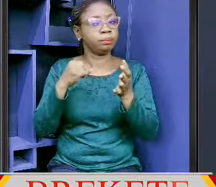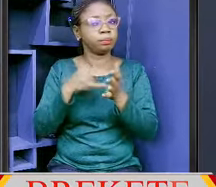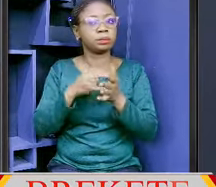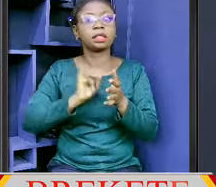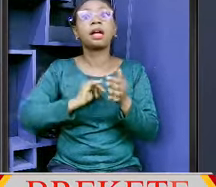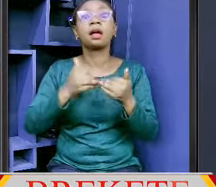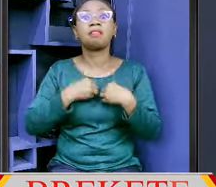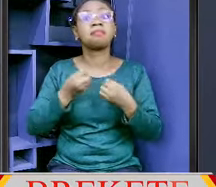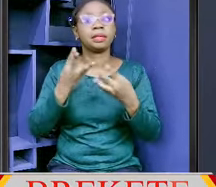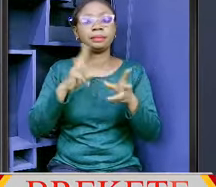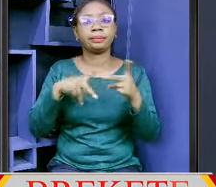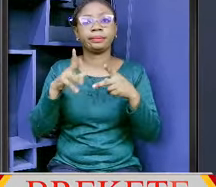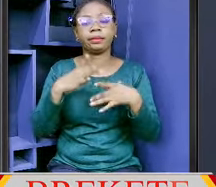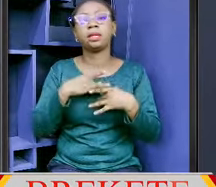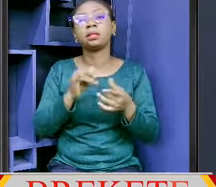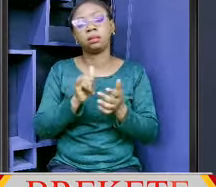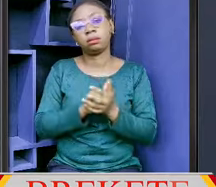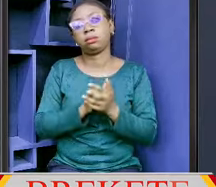that.